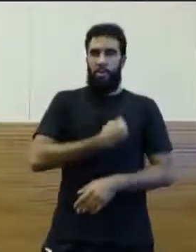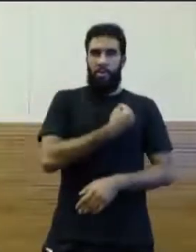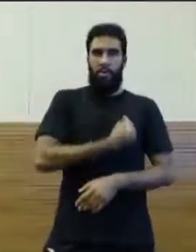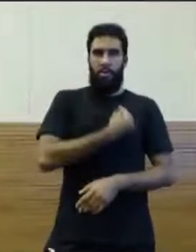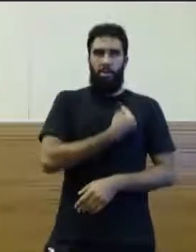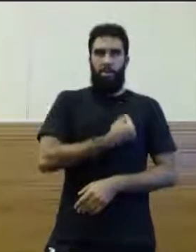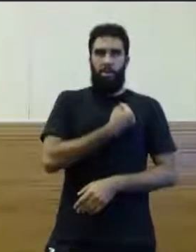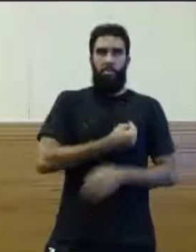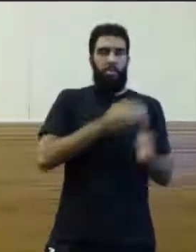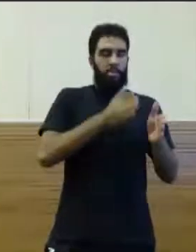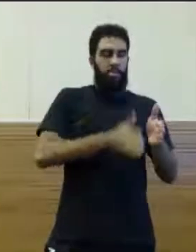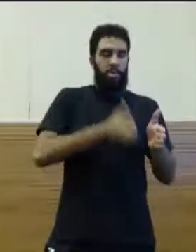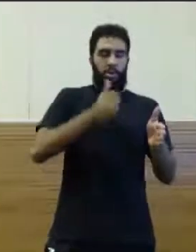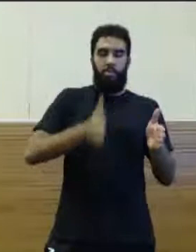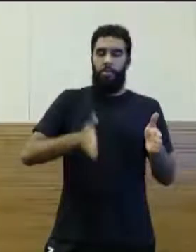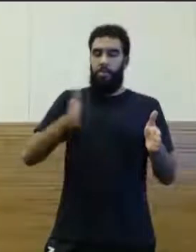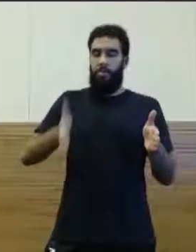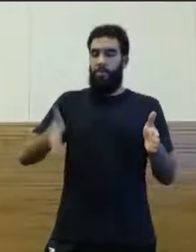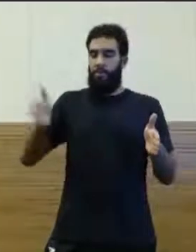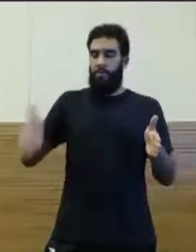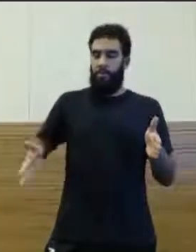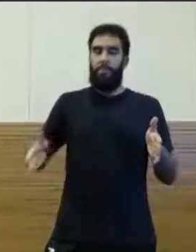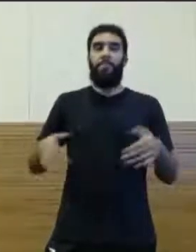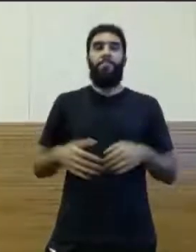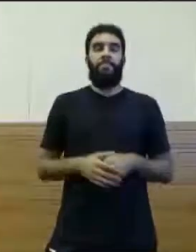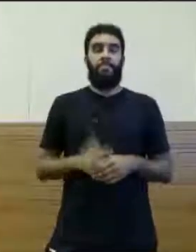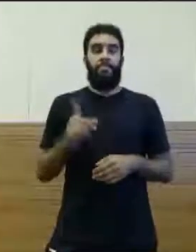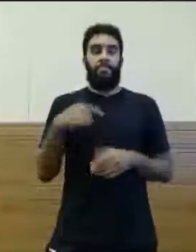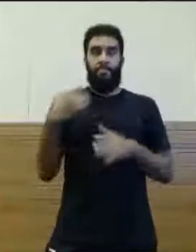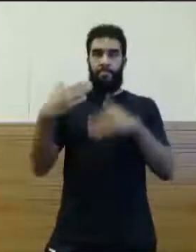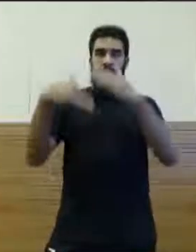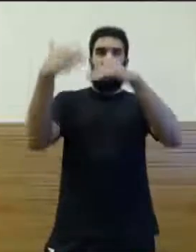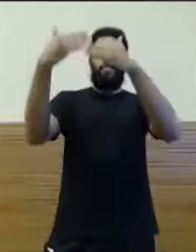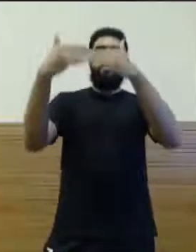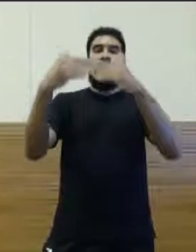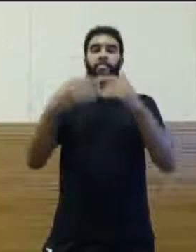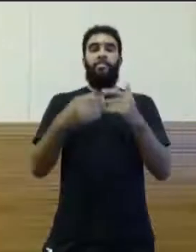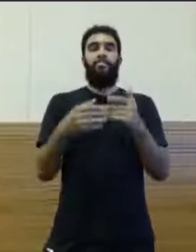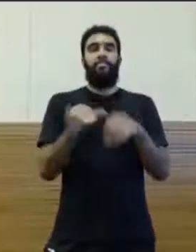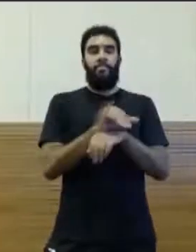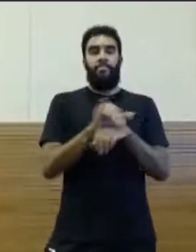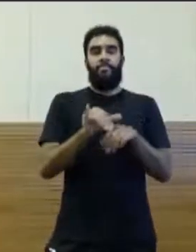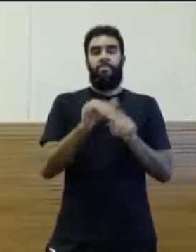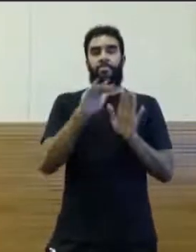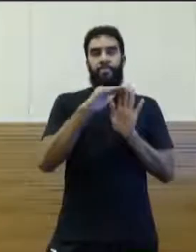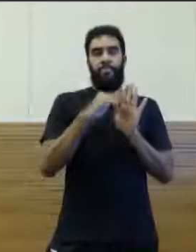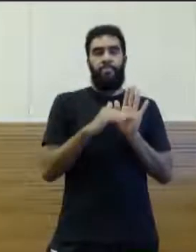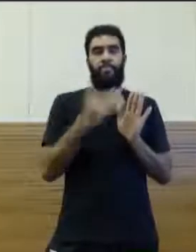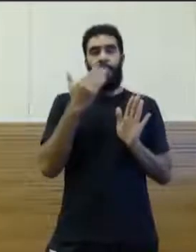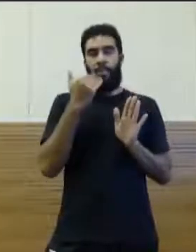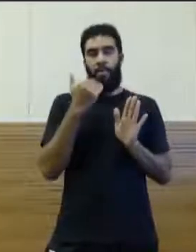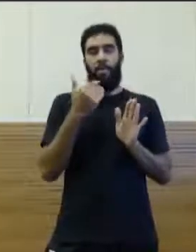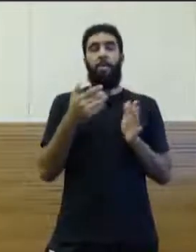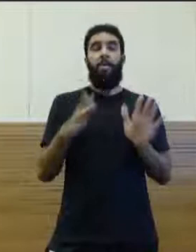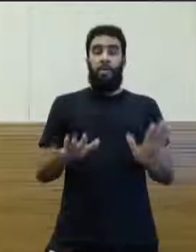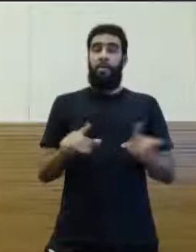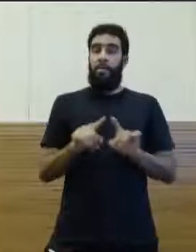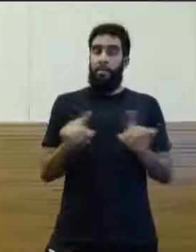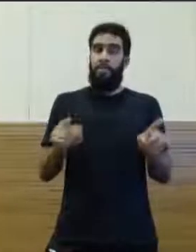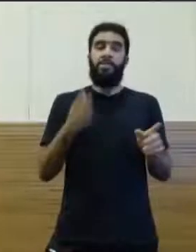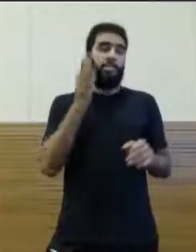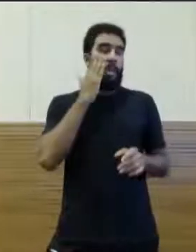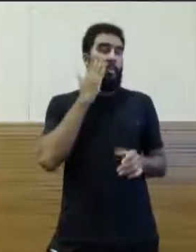to all moments in life. Also, we advance in one strategy for